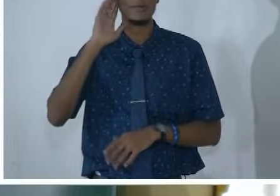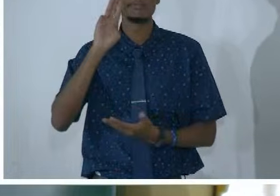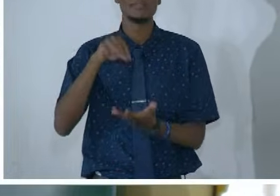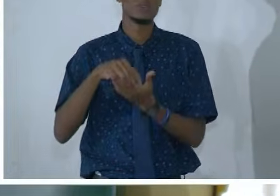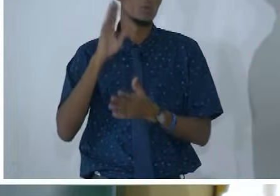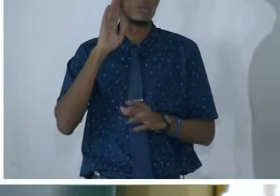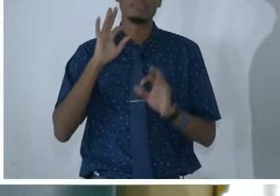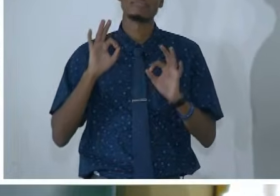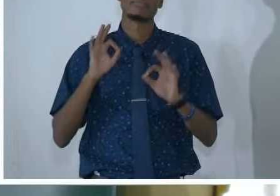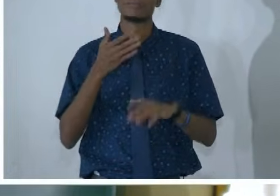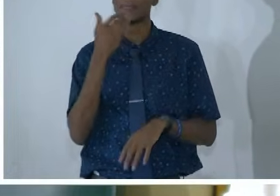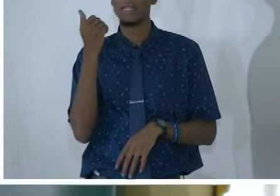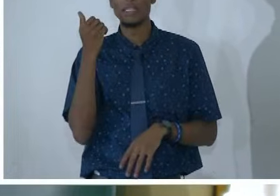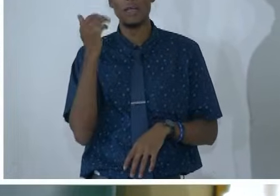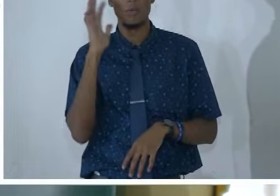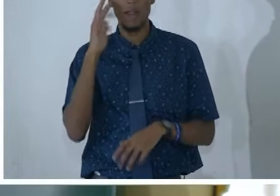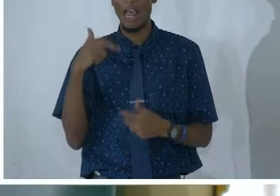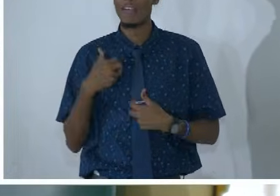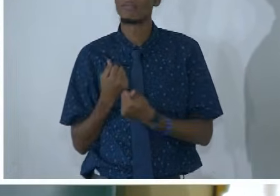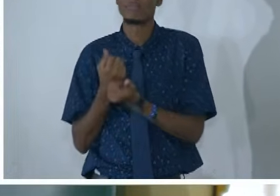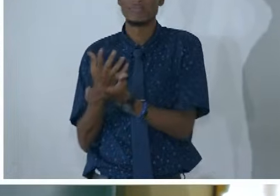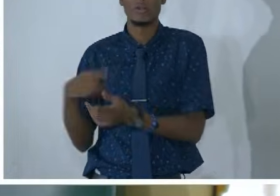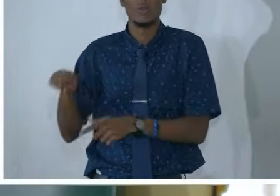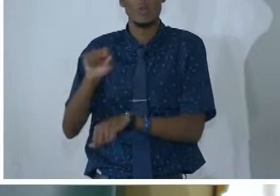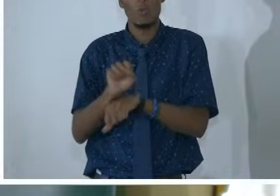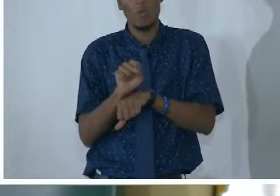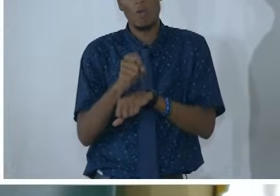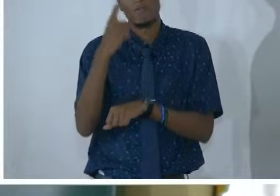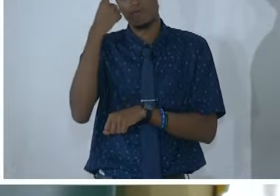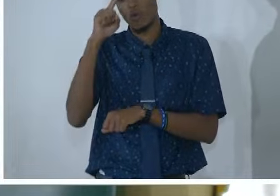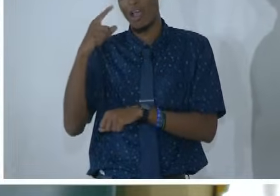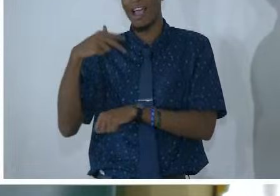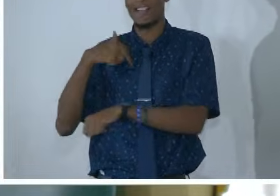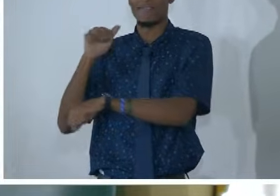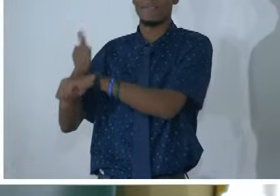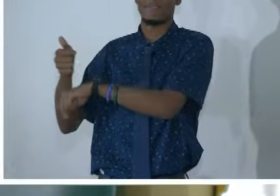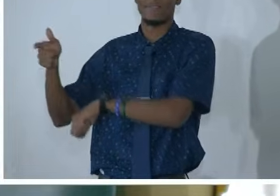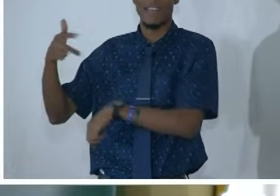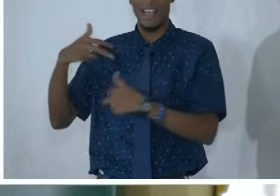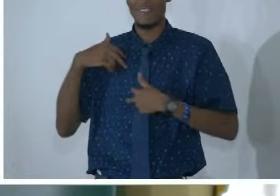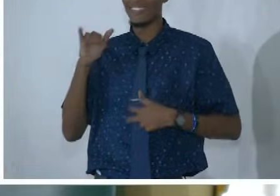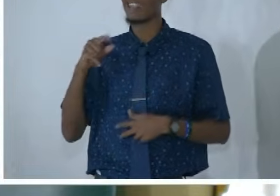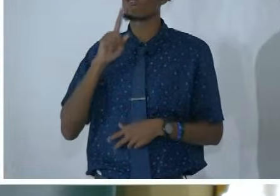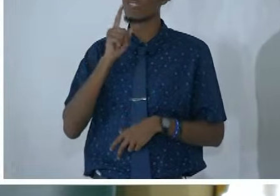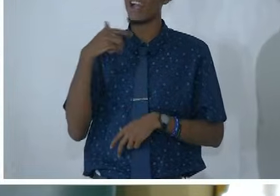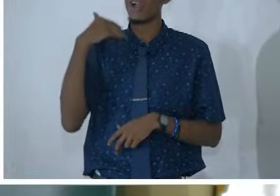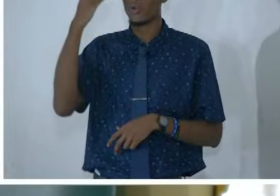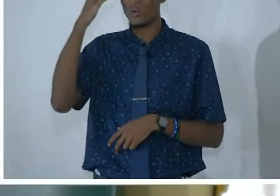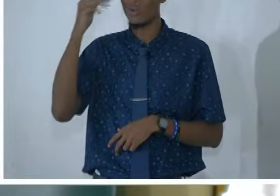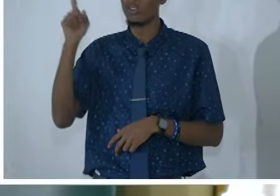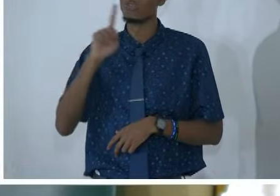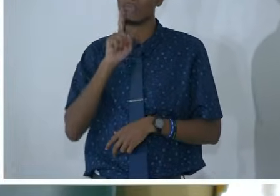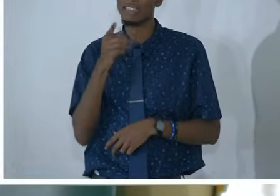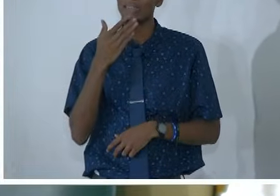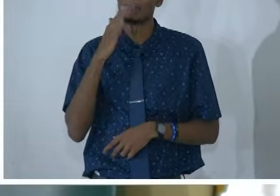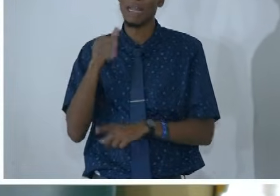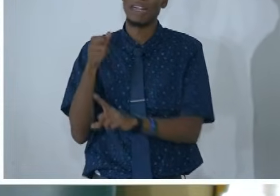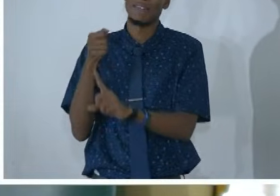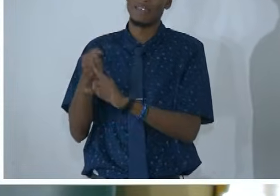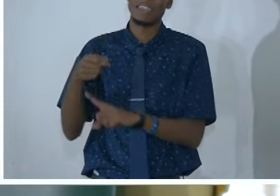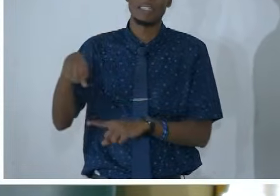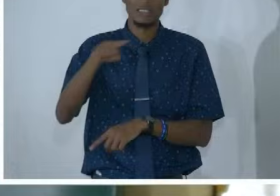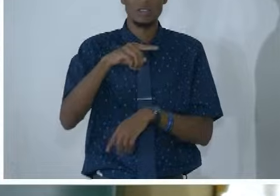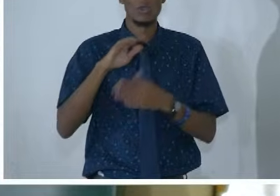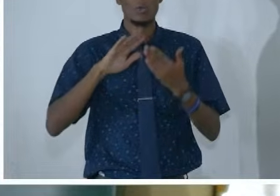lot of the workers for the plant, and I know that has really taken a toll, quite frankly, on the communities in the